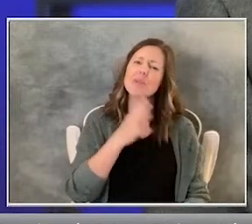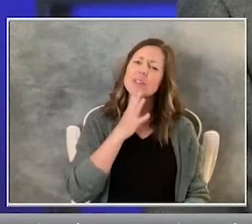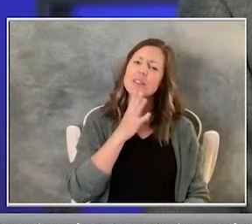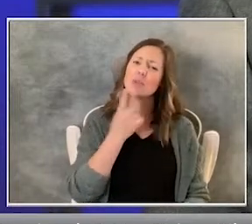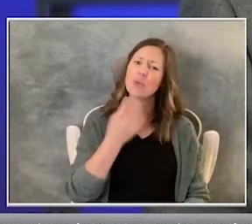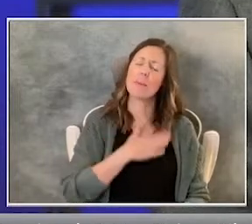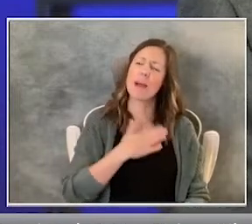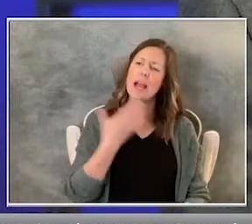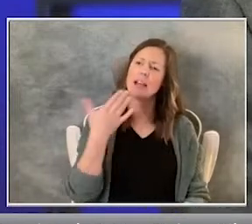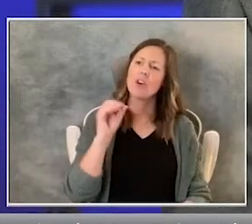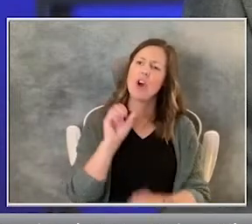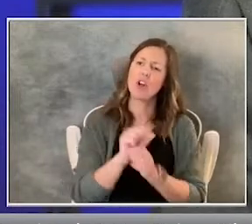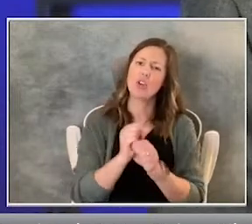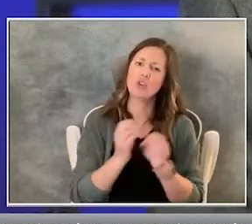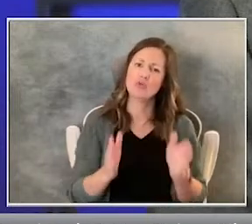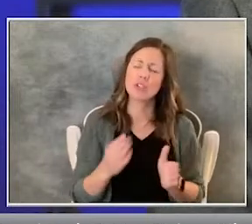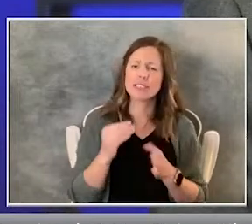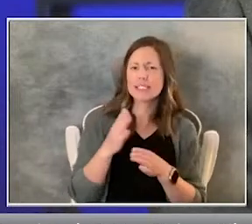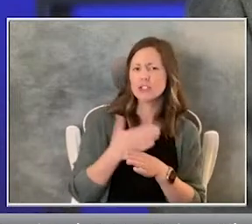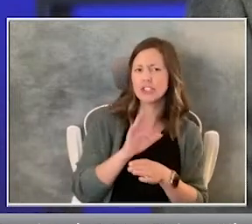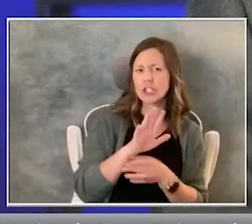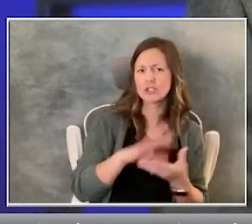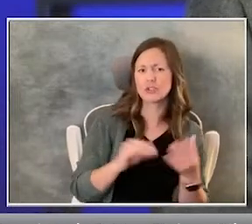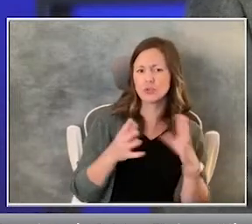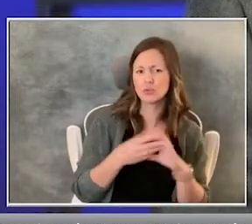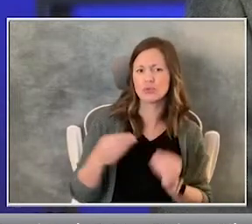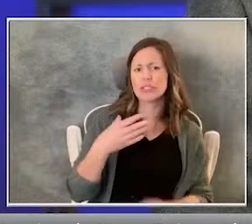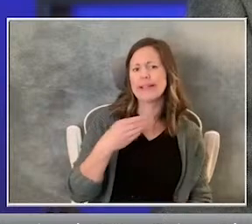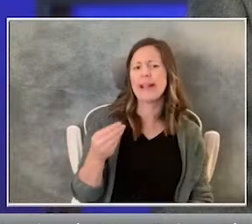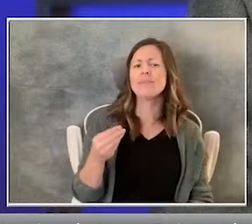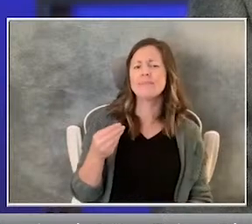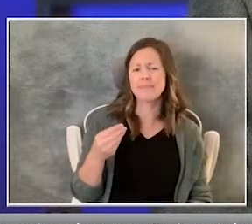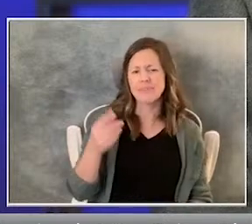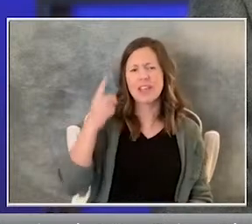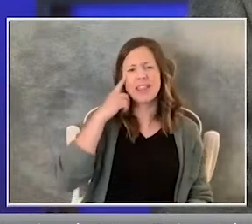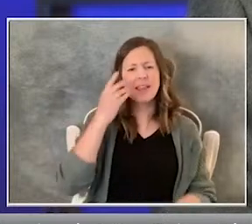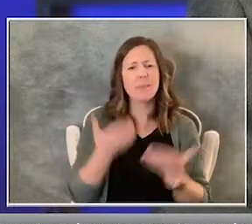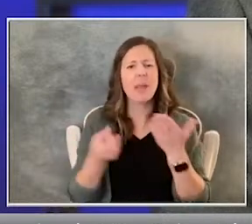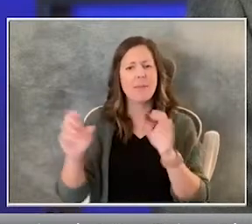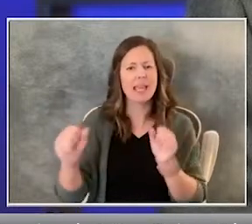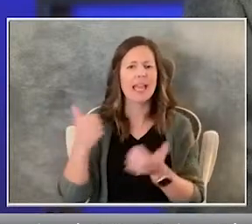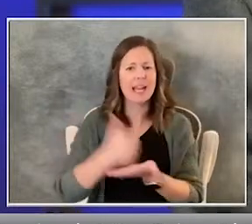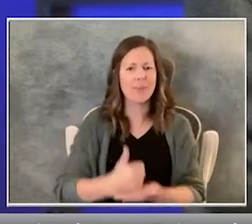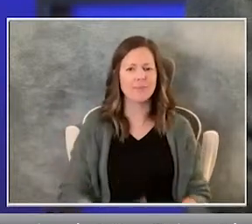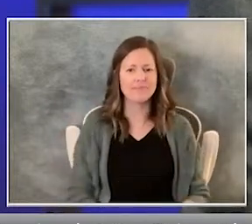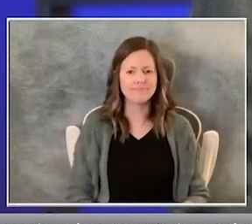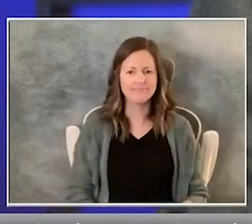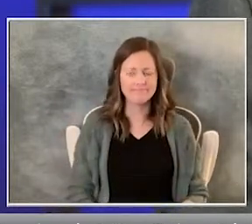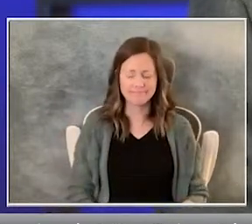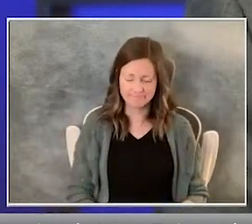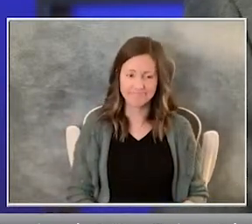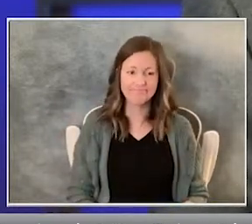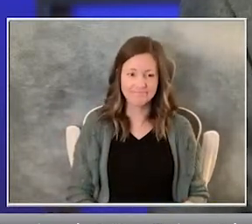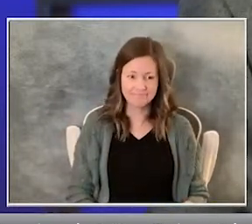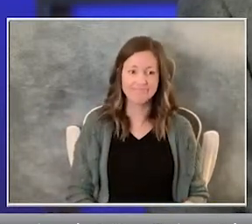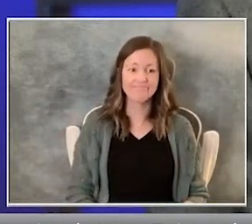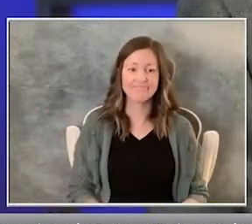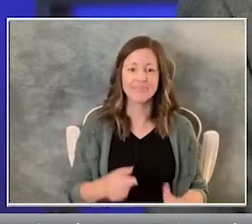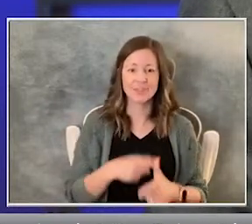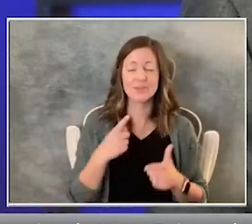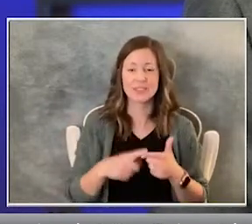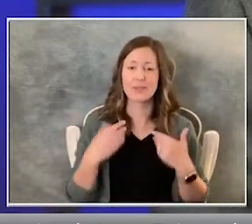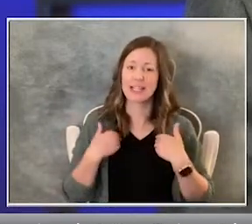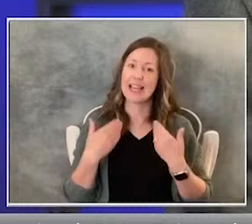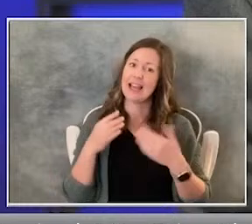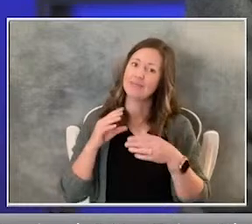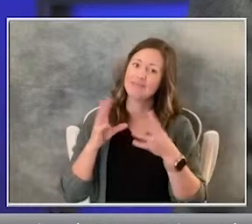also love doing is showing you what life looks like for our doctors outside of these hospital walls. Now for a secret look into the